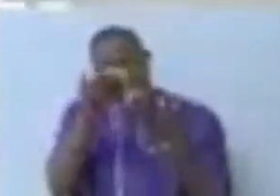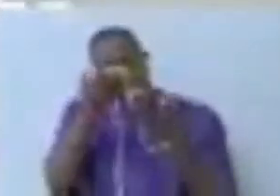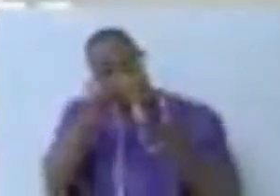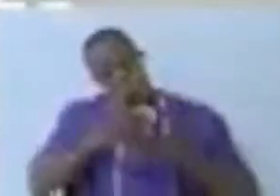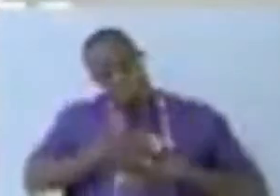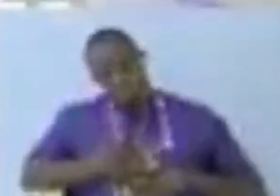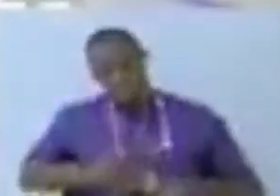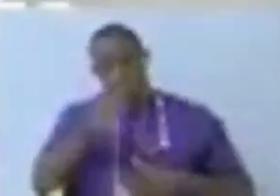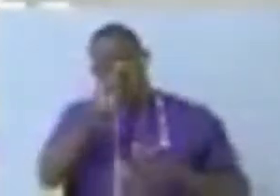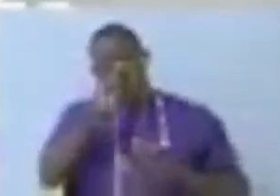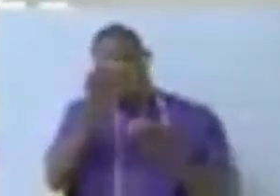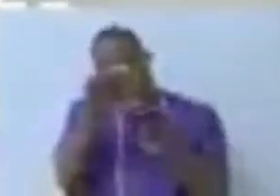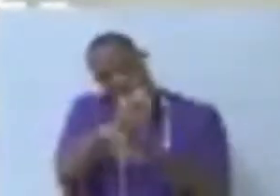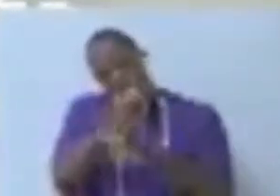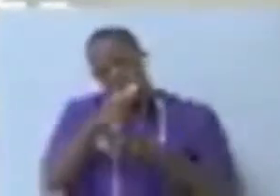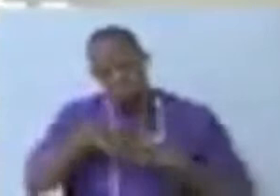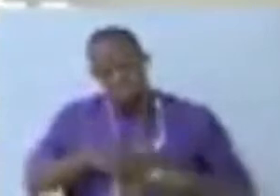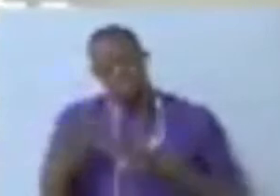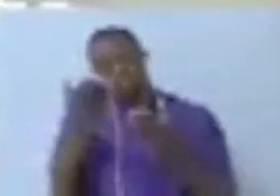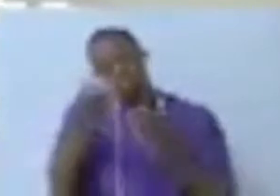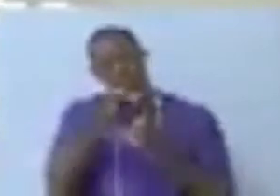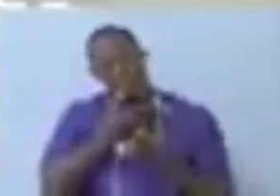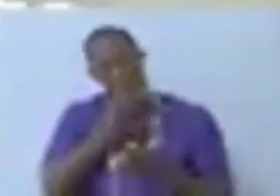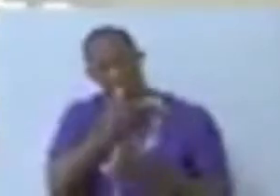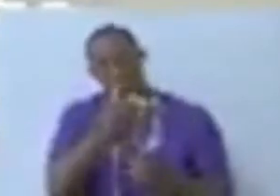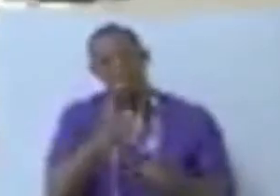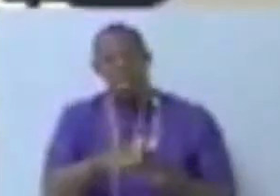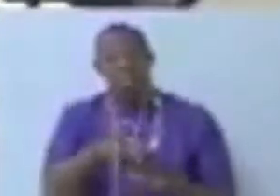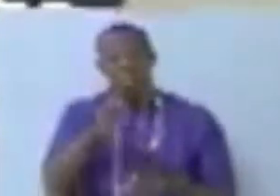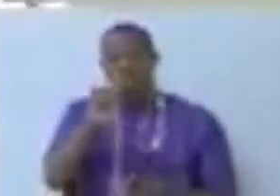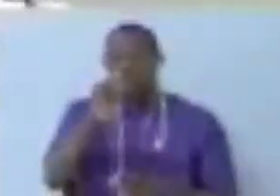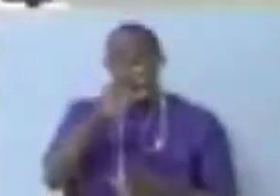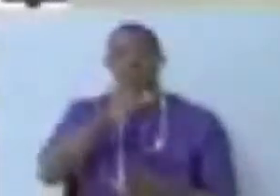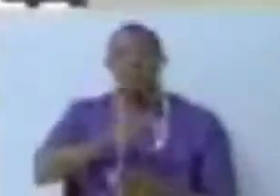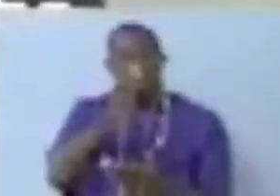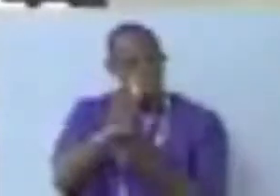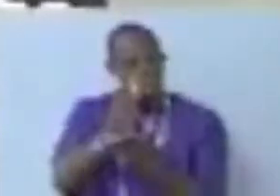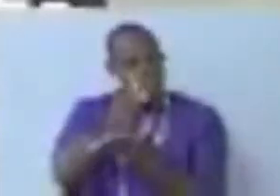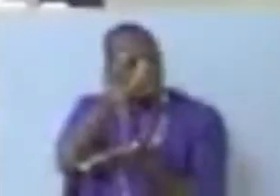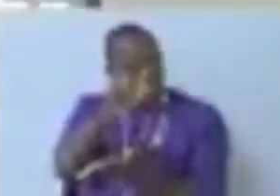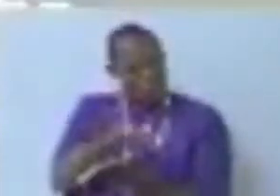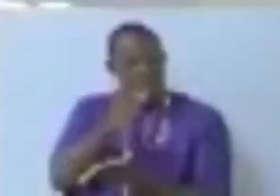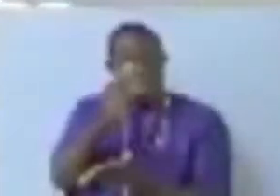This witness also said 2 ministers were there. Two ministers.